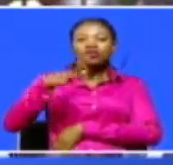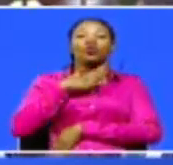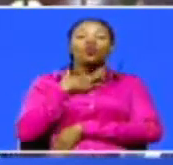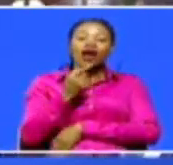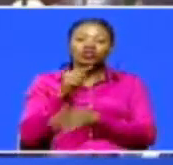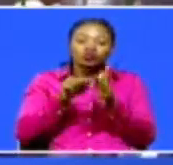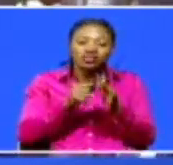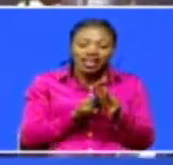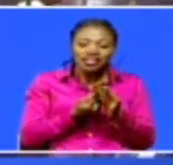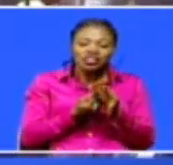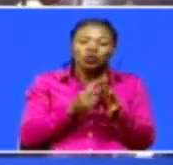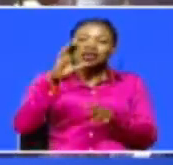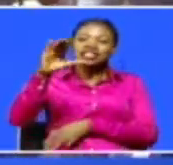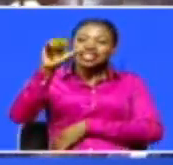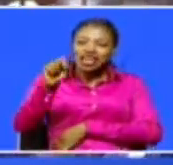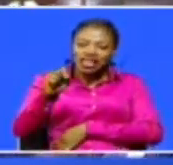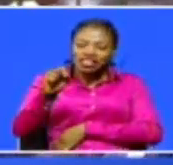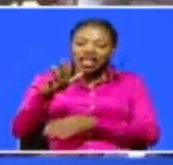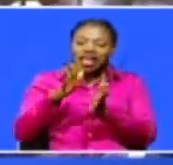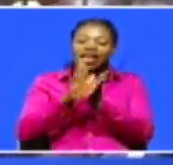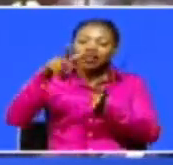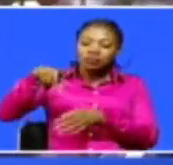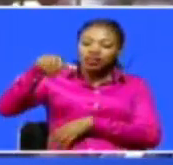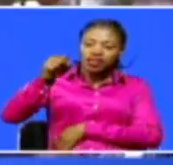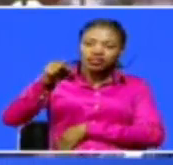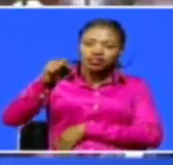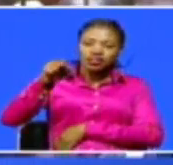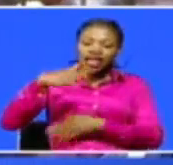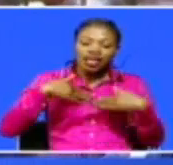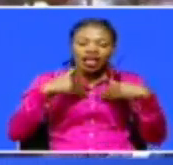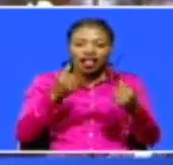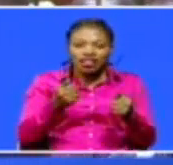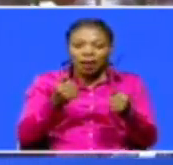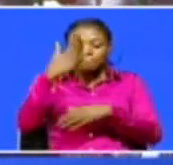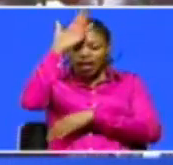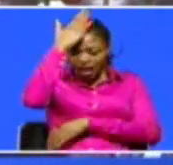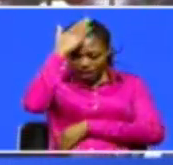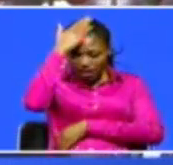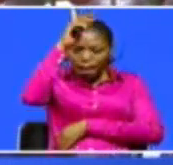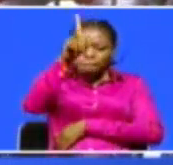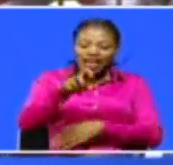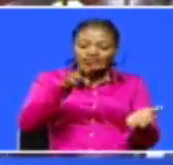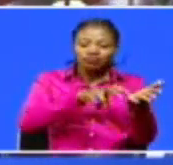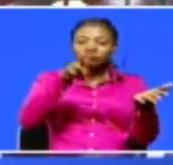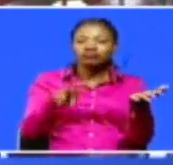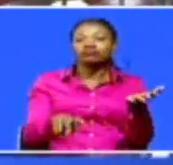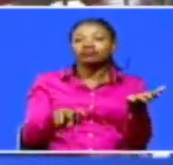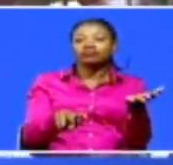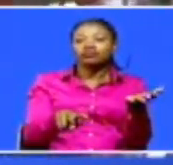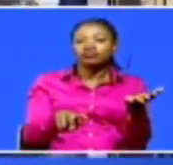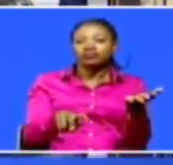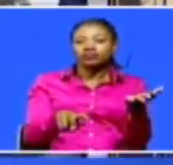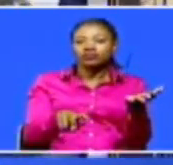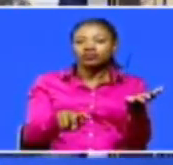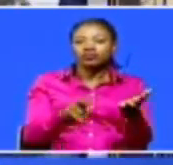waziri Mutahi Kagwe, PS Susan Muchache, kufikia Jumatatu muwe mumeresign kutoka kwa ofisi